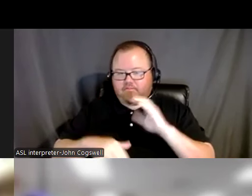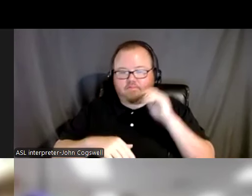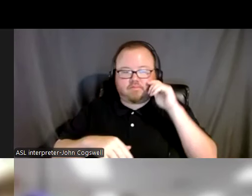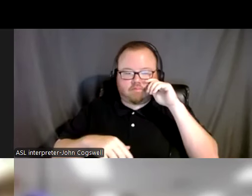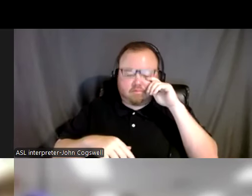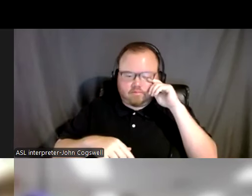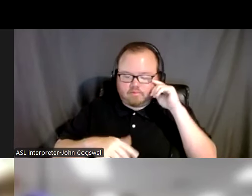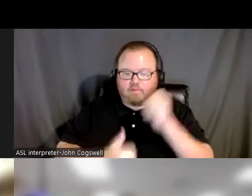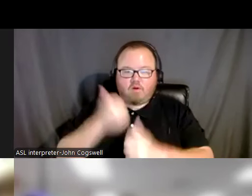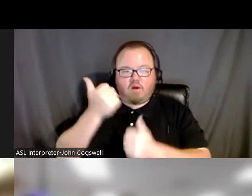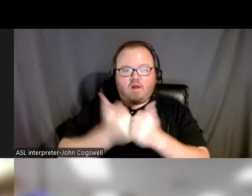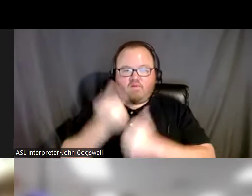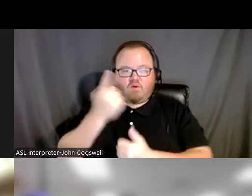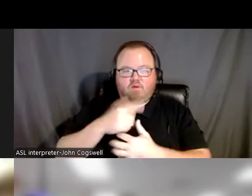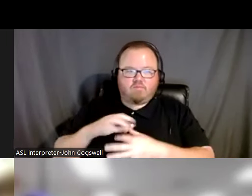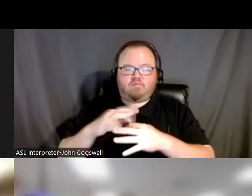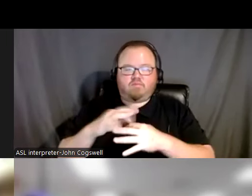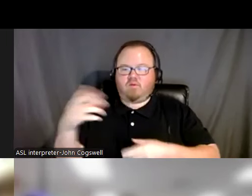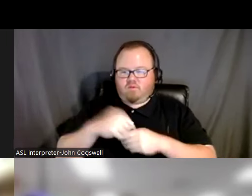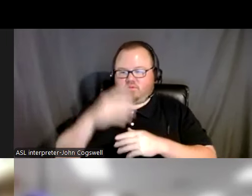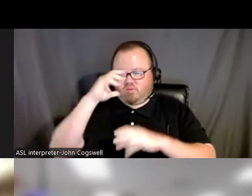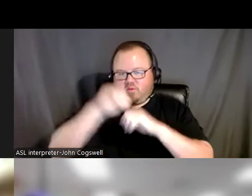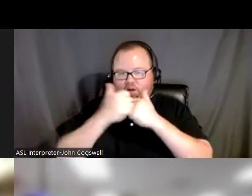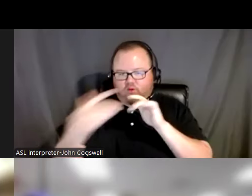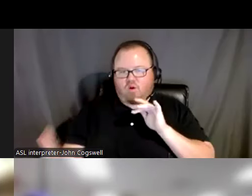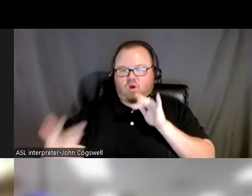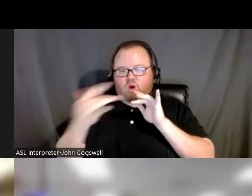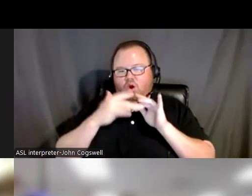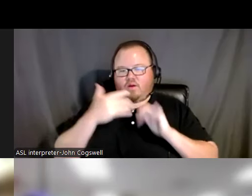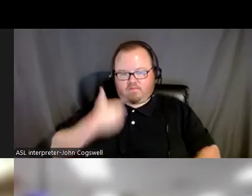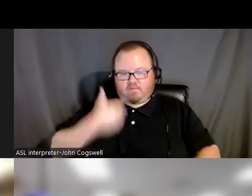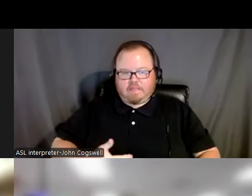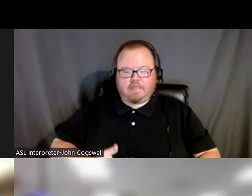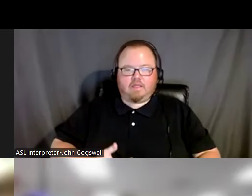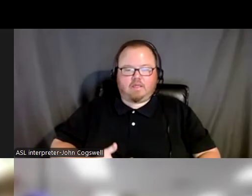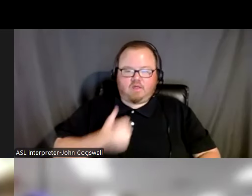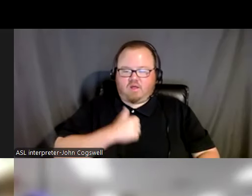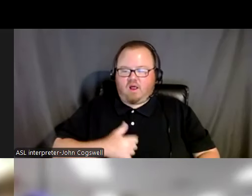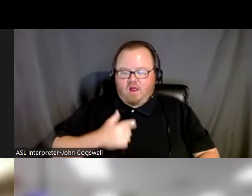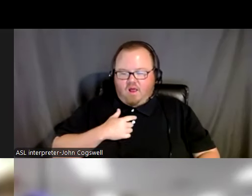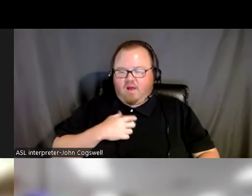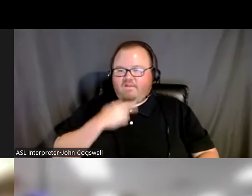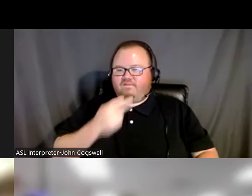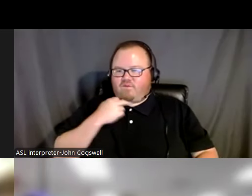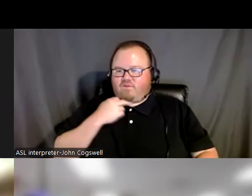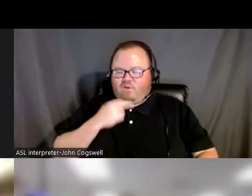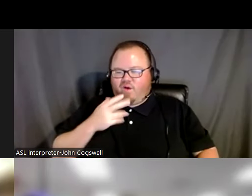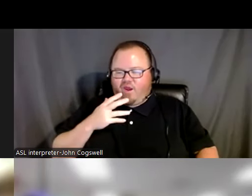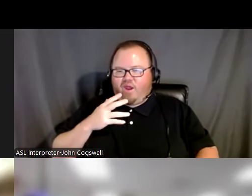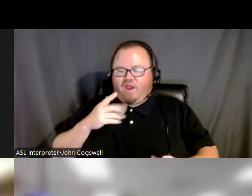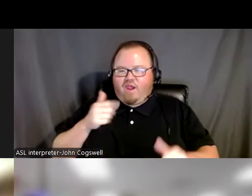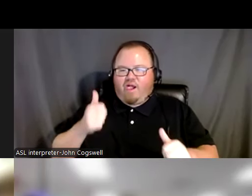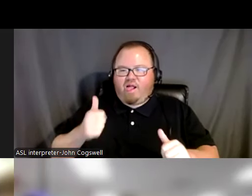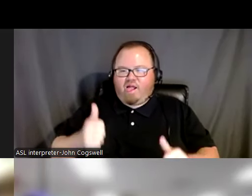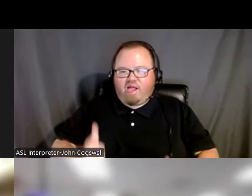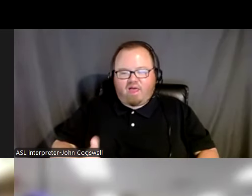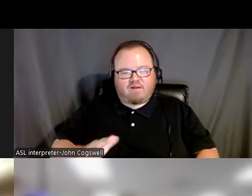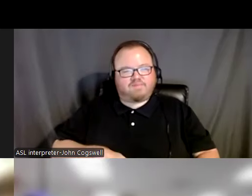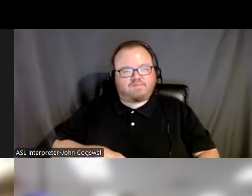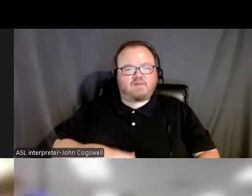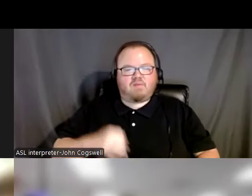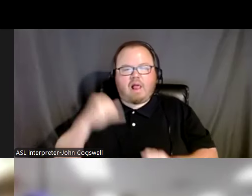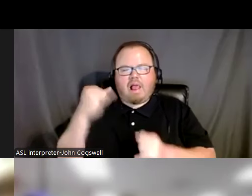Most everybody that's part of the coalition knows how to get a hold of me as well. Excuse me, I'm losing my voice now. I have been yapping too much. So yeah, if you go to the last